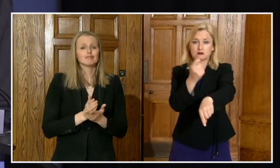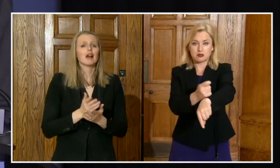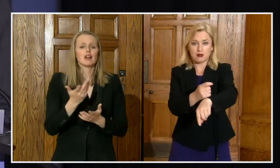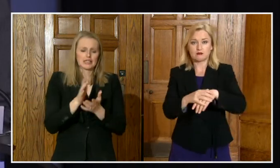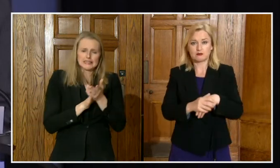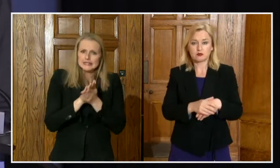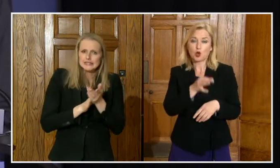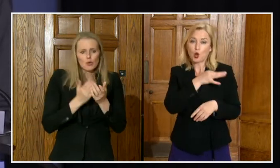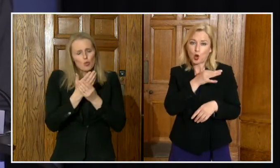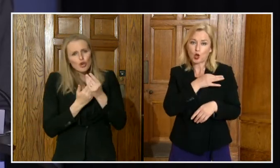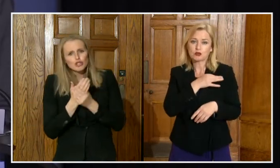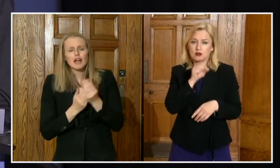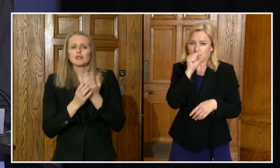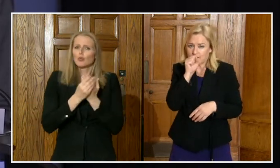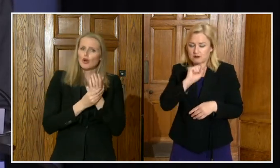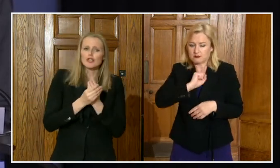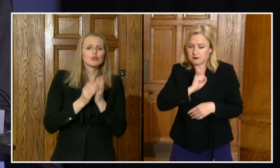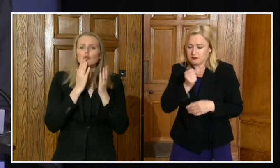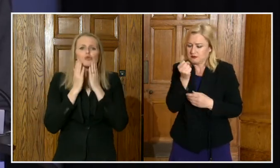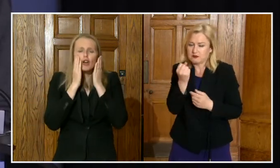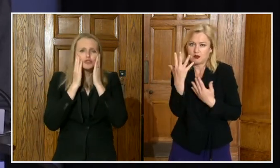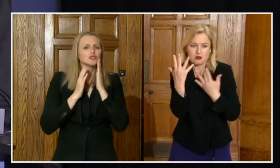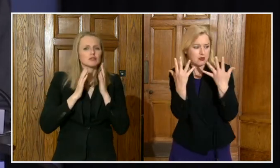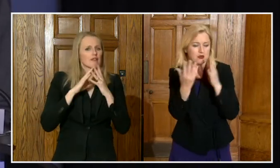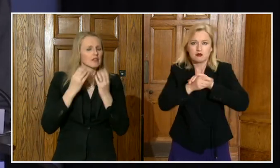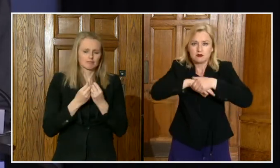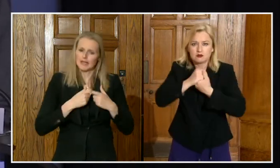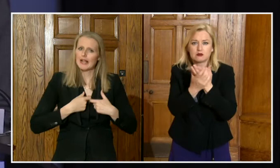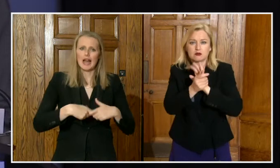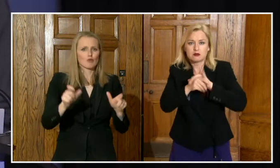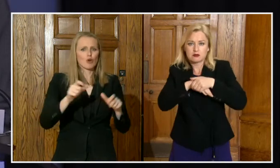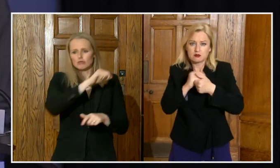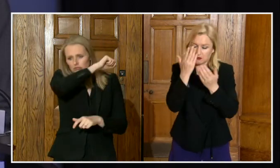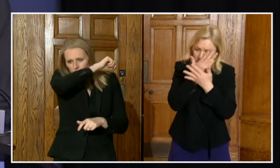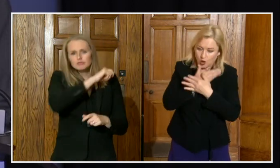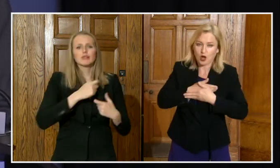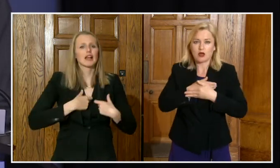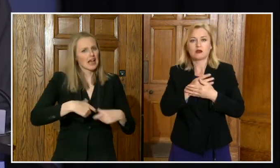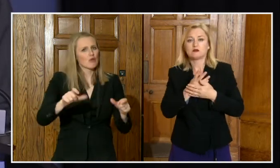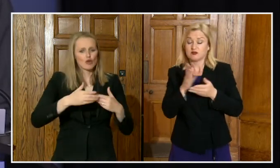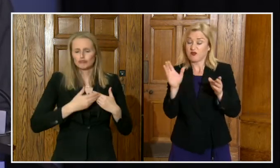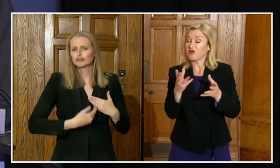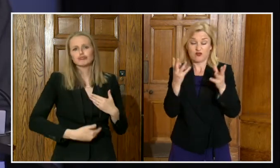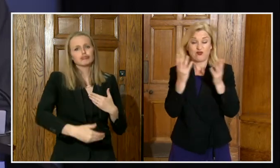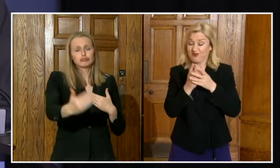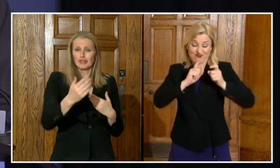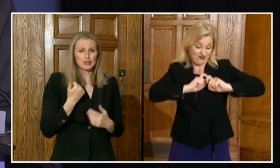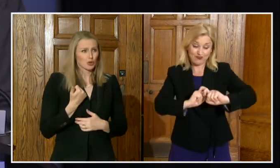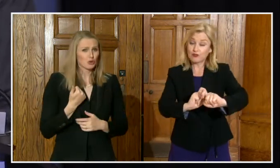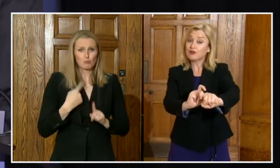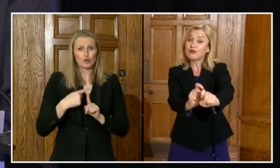and good hand hygiene will be with us for the foreseeable future, and that is a good thing because we will see